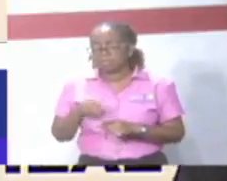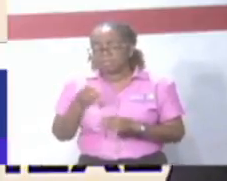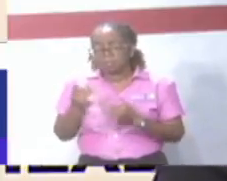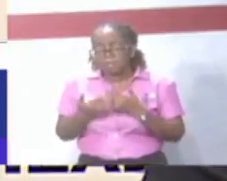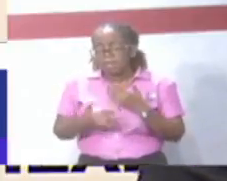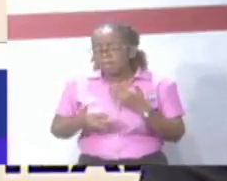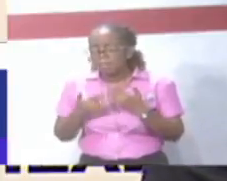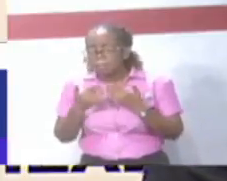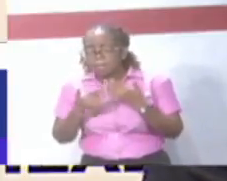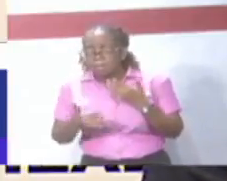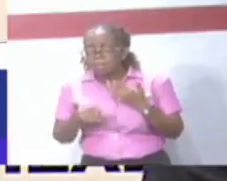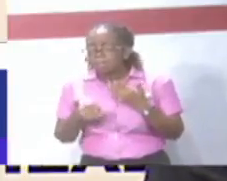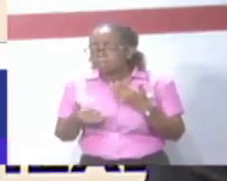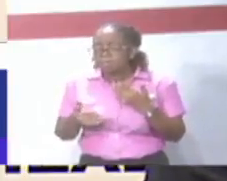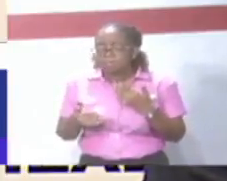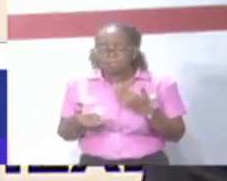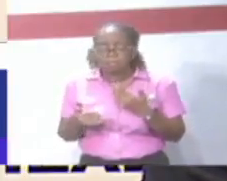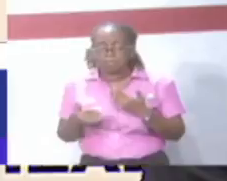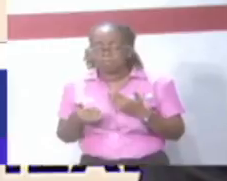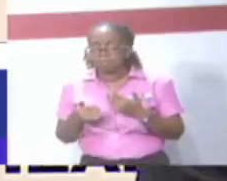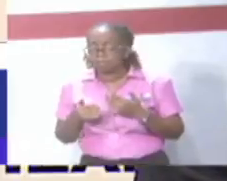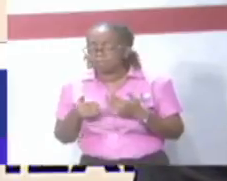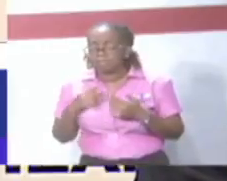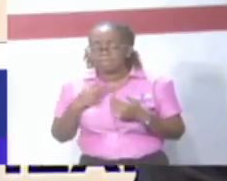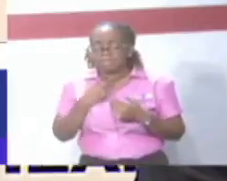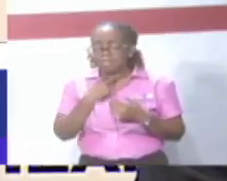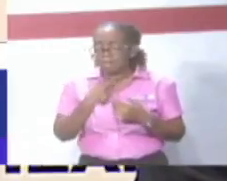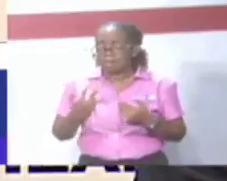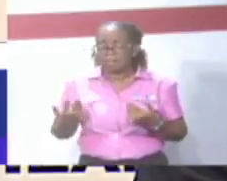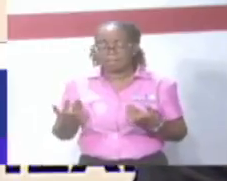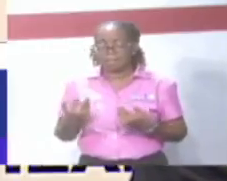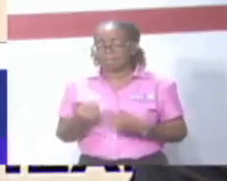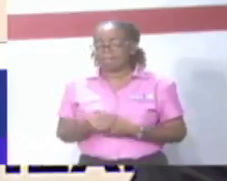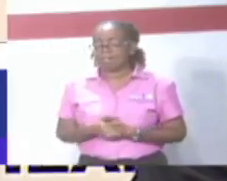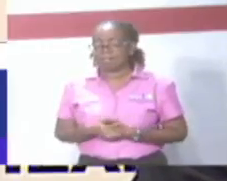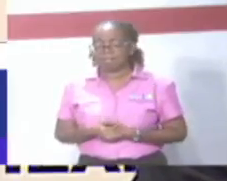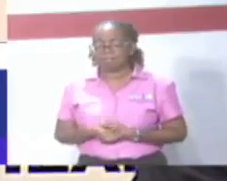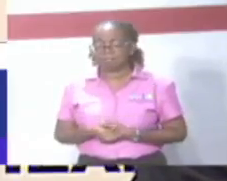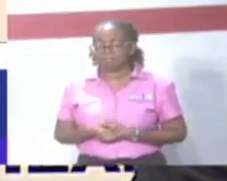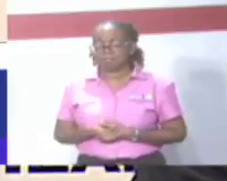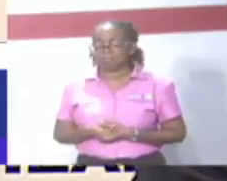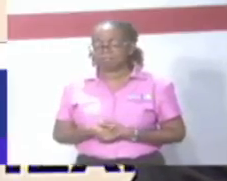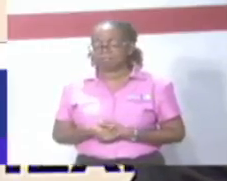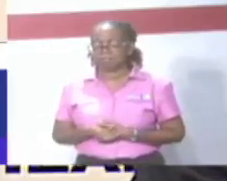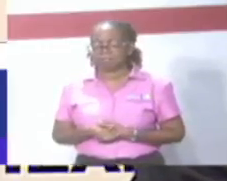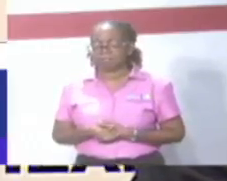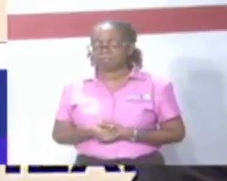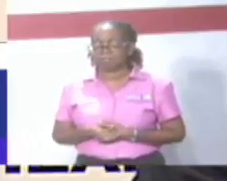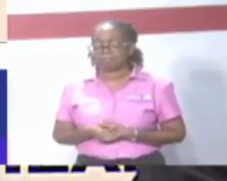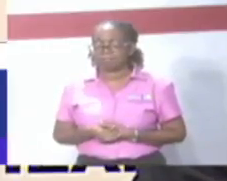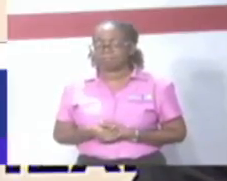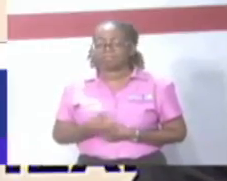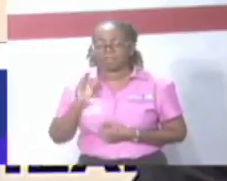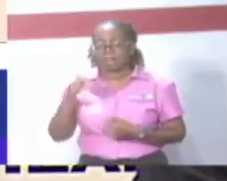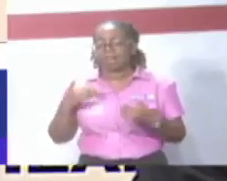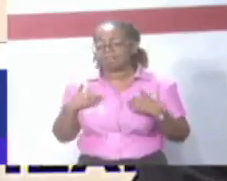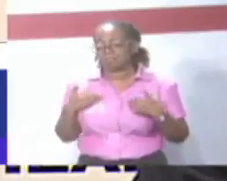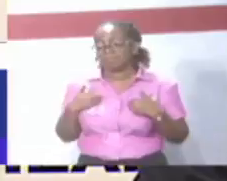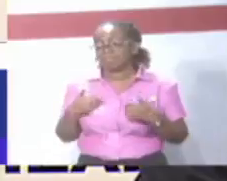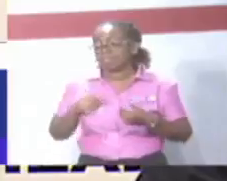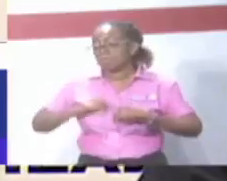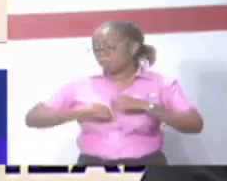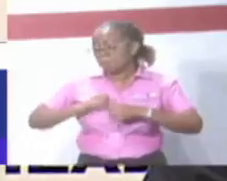And if you hinder the blood flow to the penis, you're going to have a hard time becoming an upright citizen, as it were, at the right time.